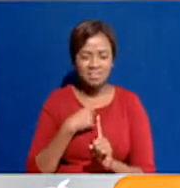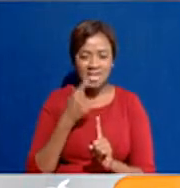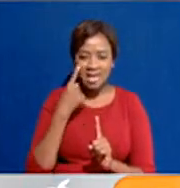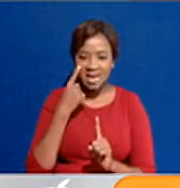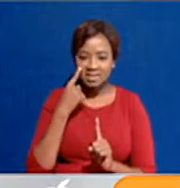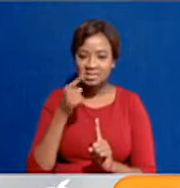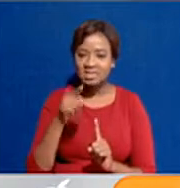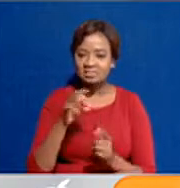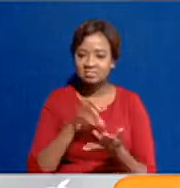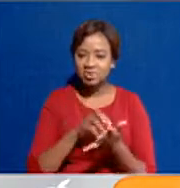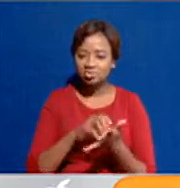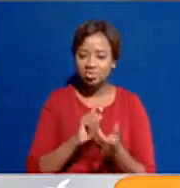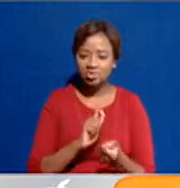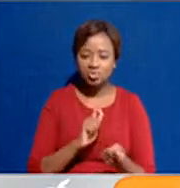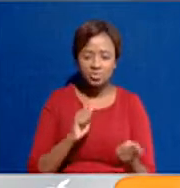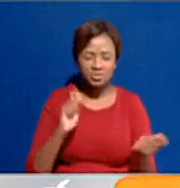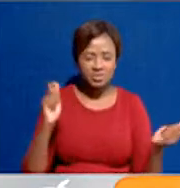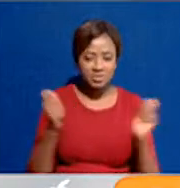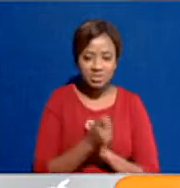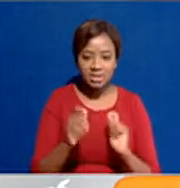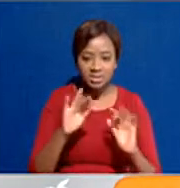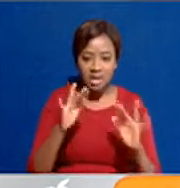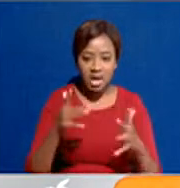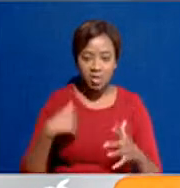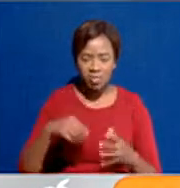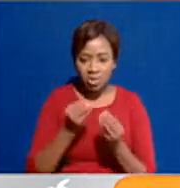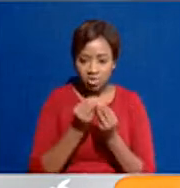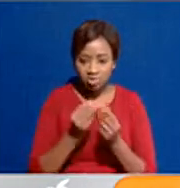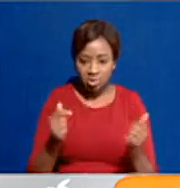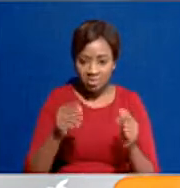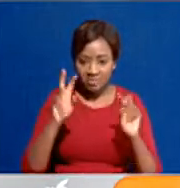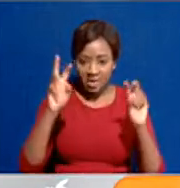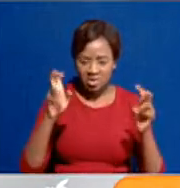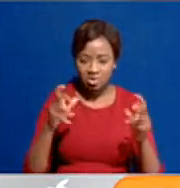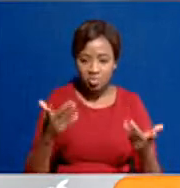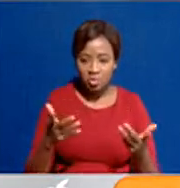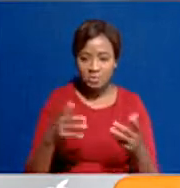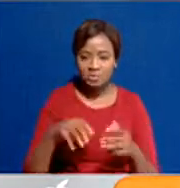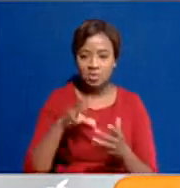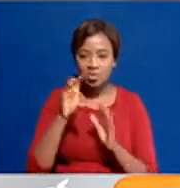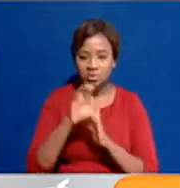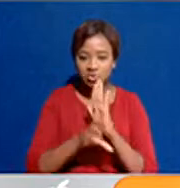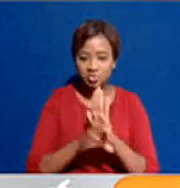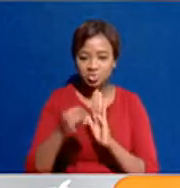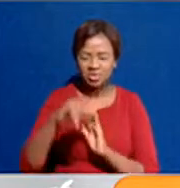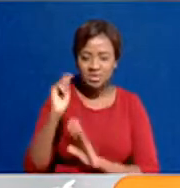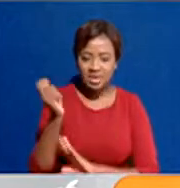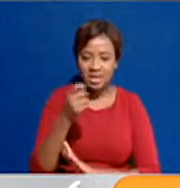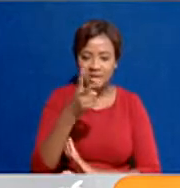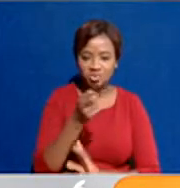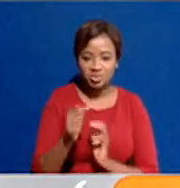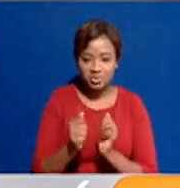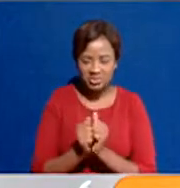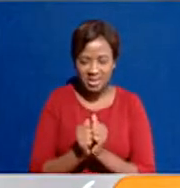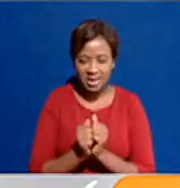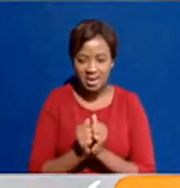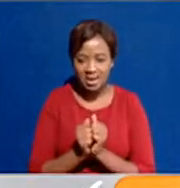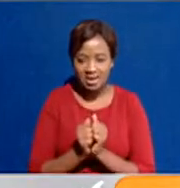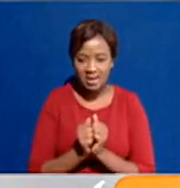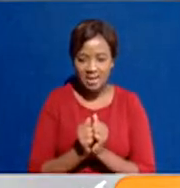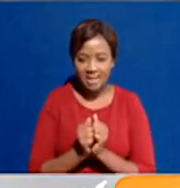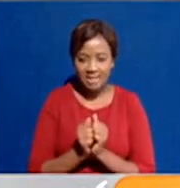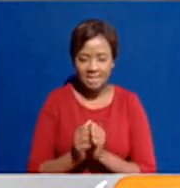great turning point in how we resolve our issues would have been the Constitution of Kenya 2010, after the bloody